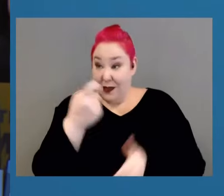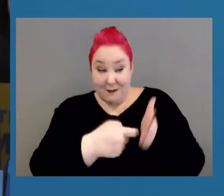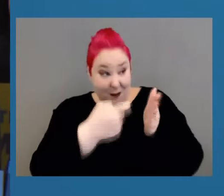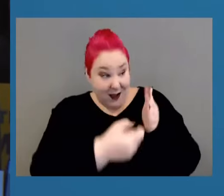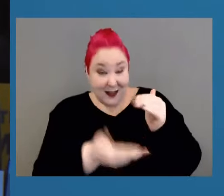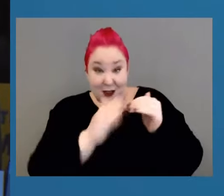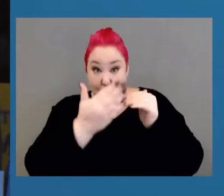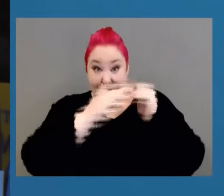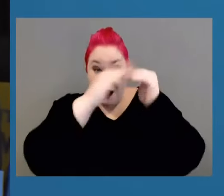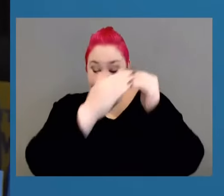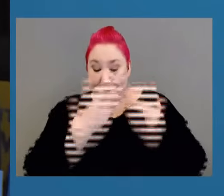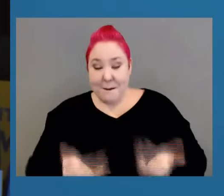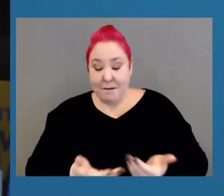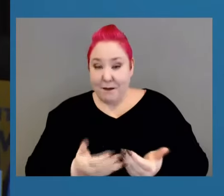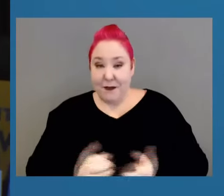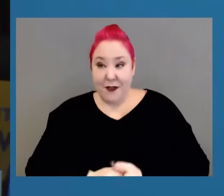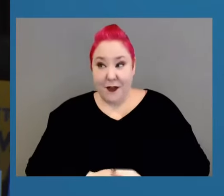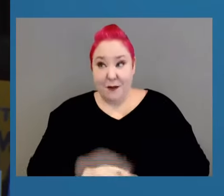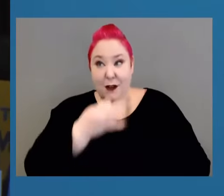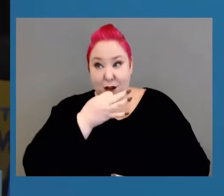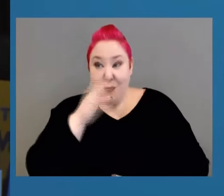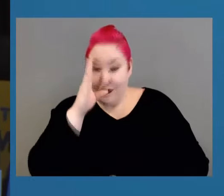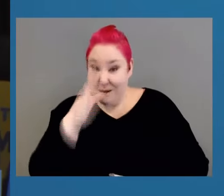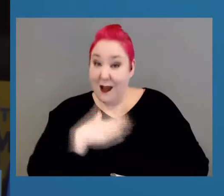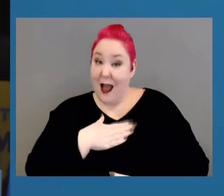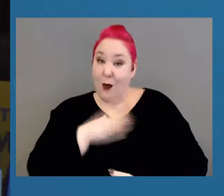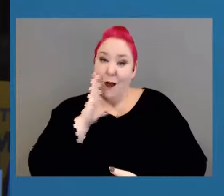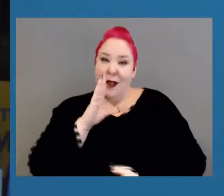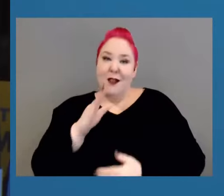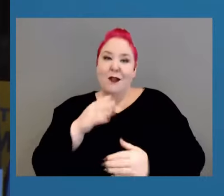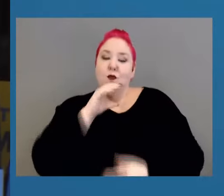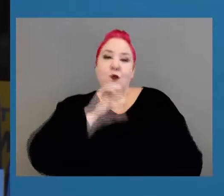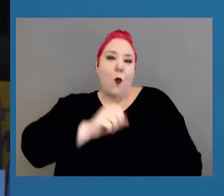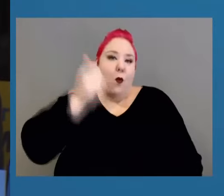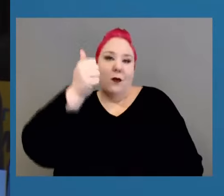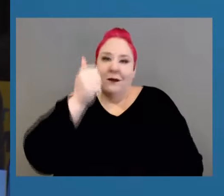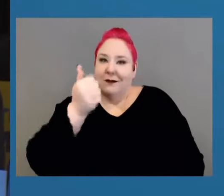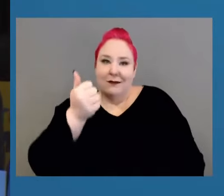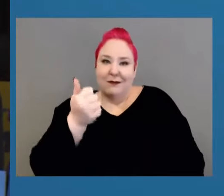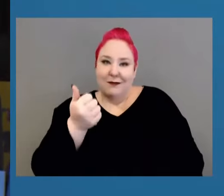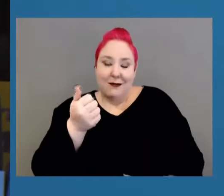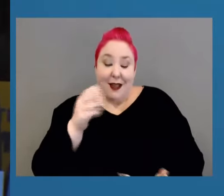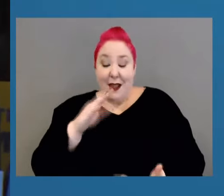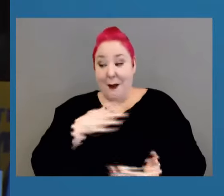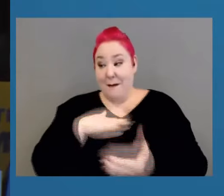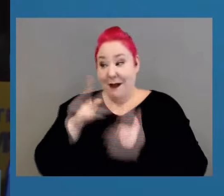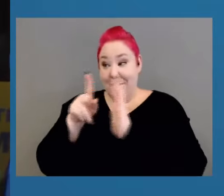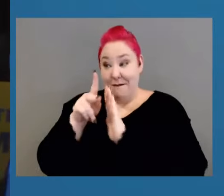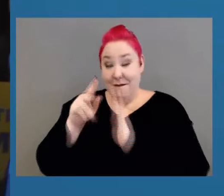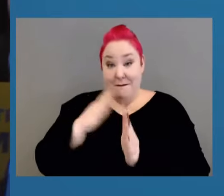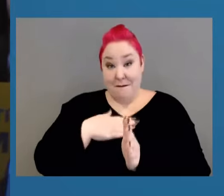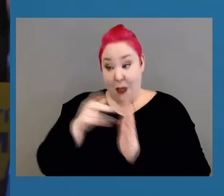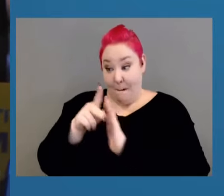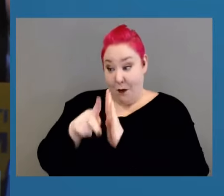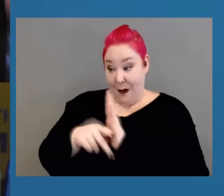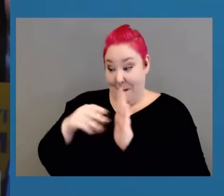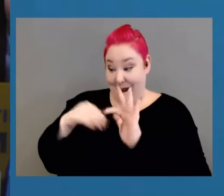but soon I'll grow out of the program. And that will leave my family with only $300 to feed 5